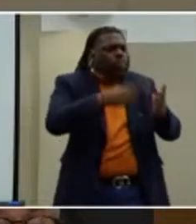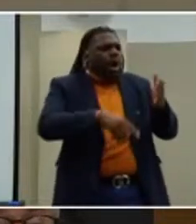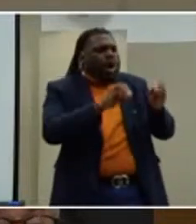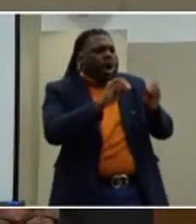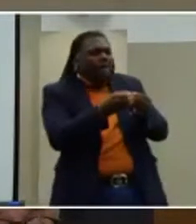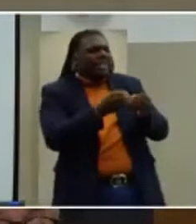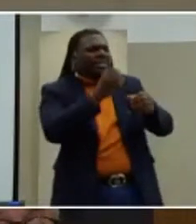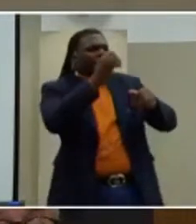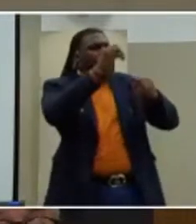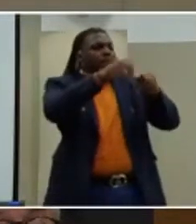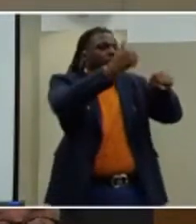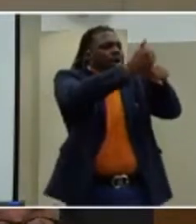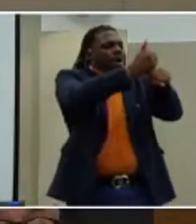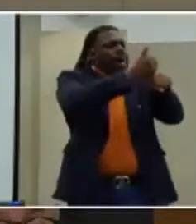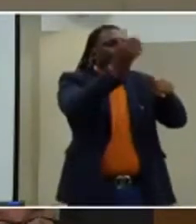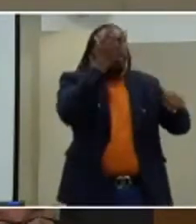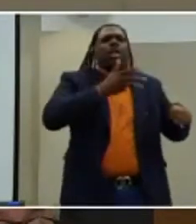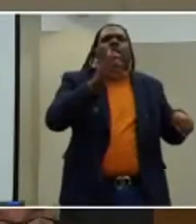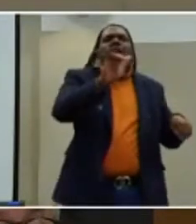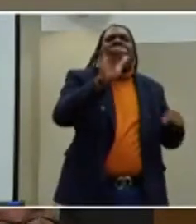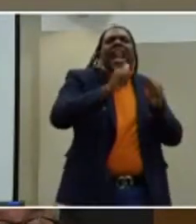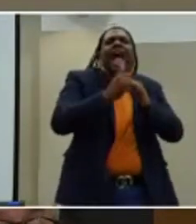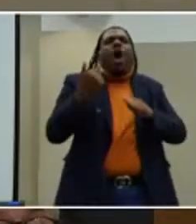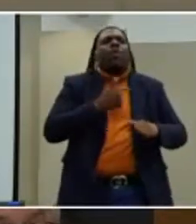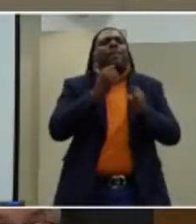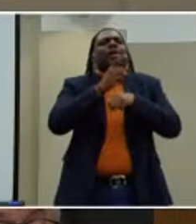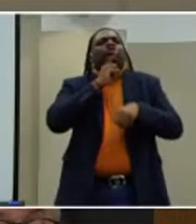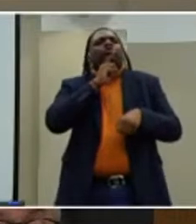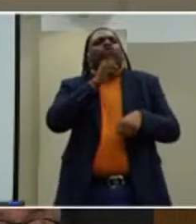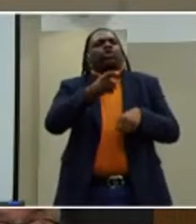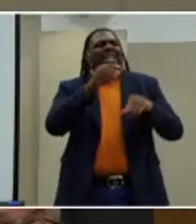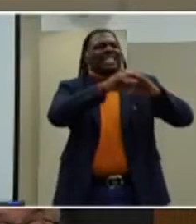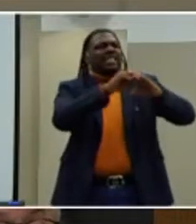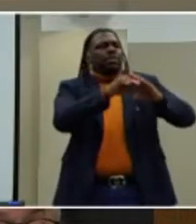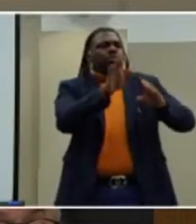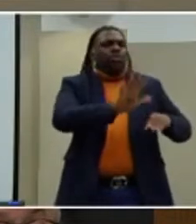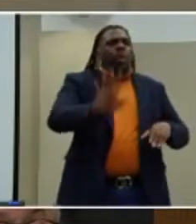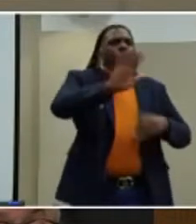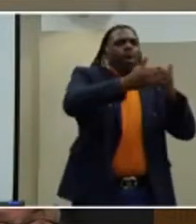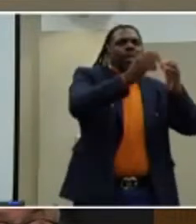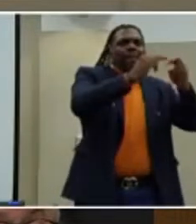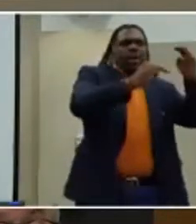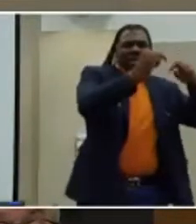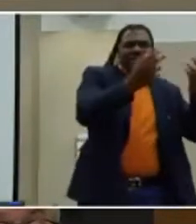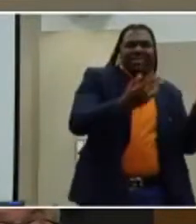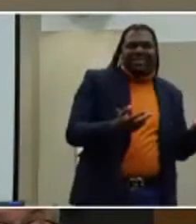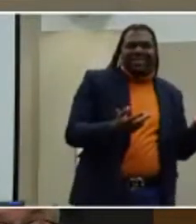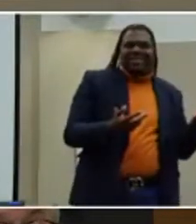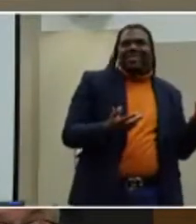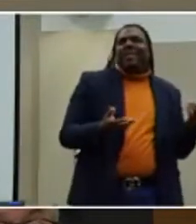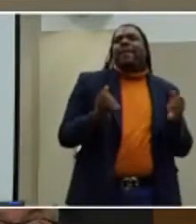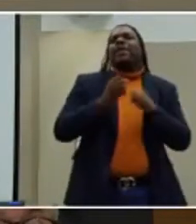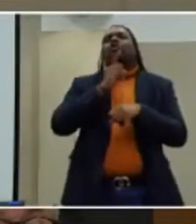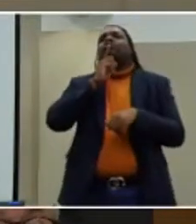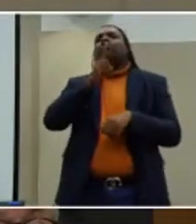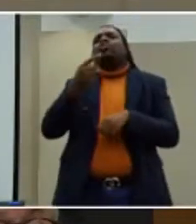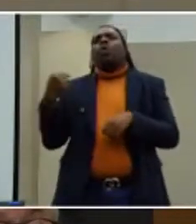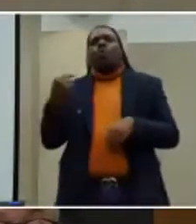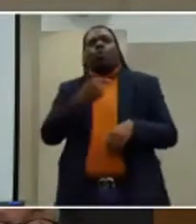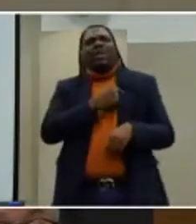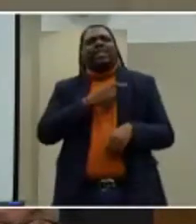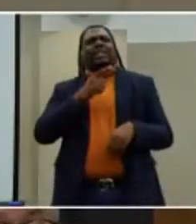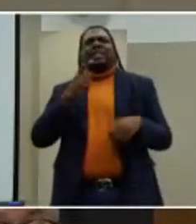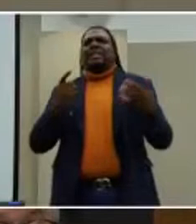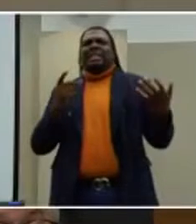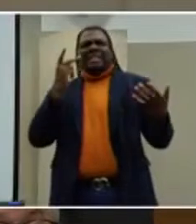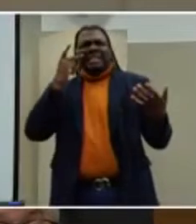federal buildings should look like and how we should make sure that they are accessible. And to make sure that we are sourcing these